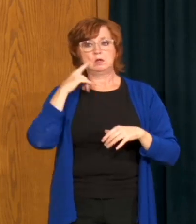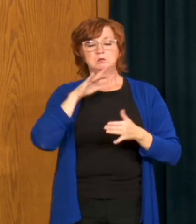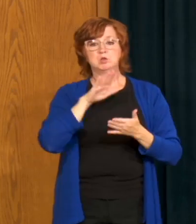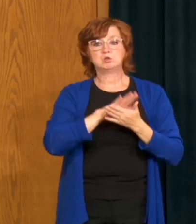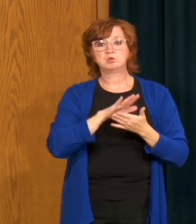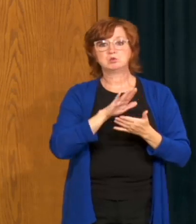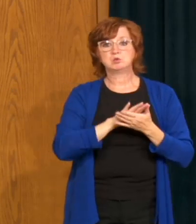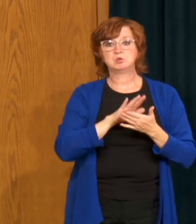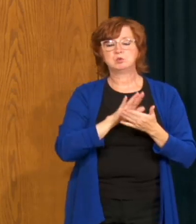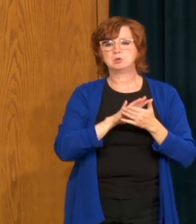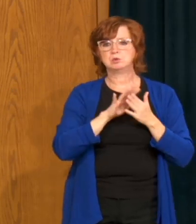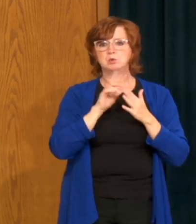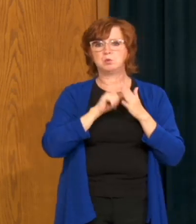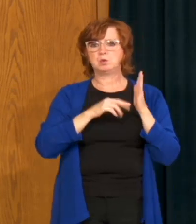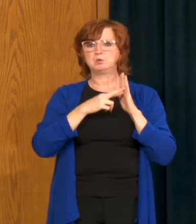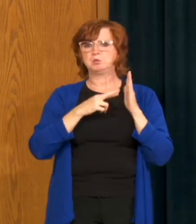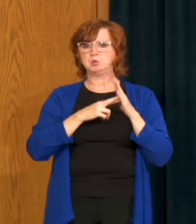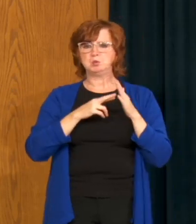kids are kept safe?